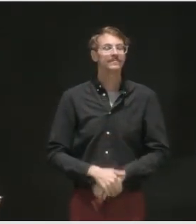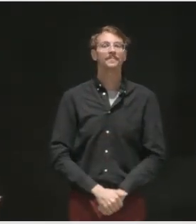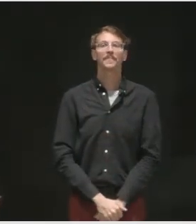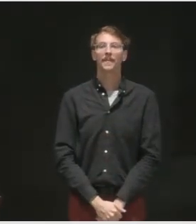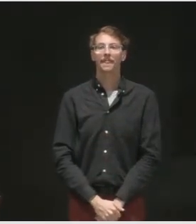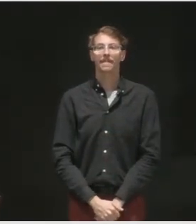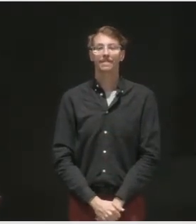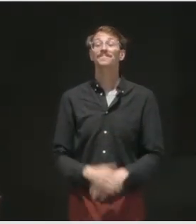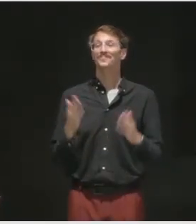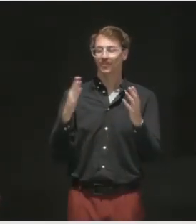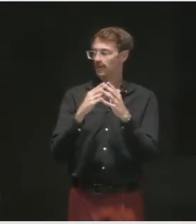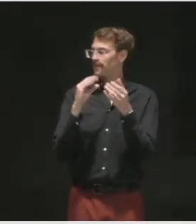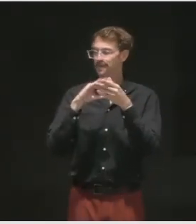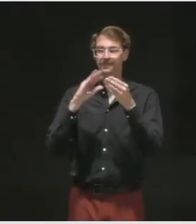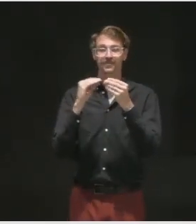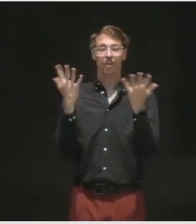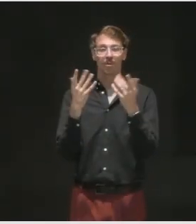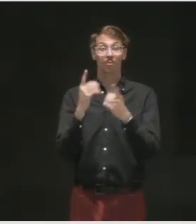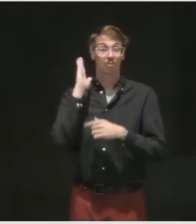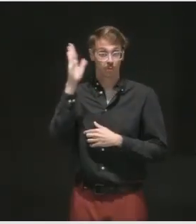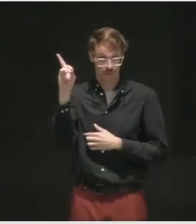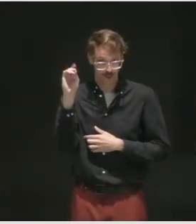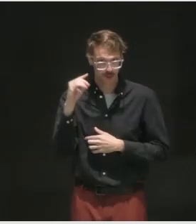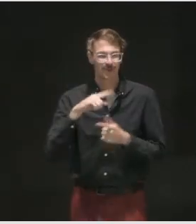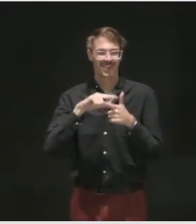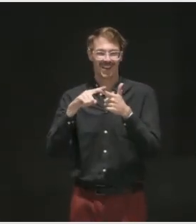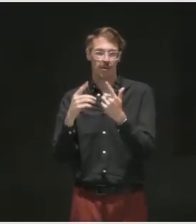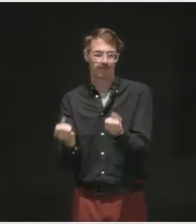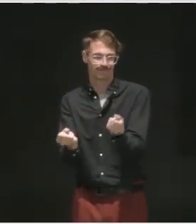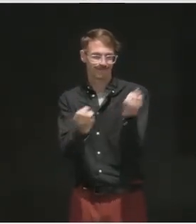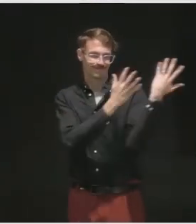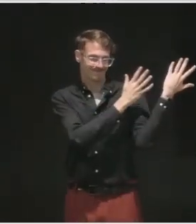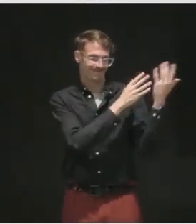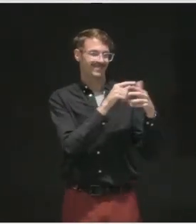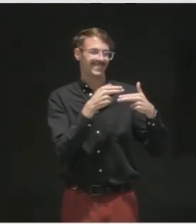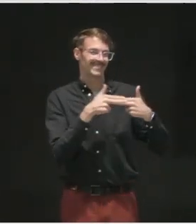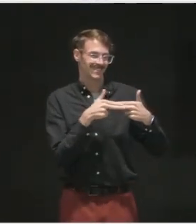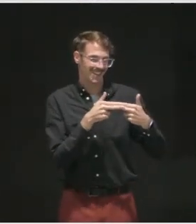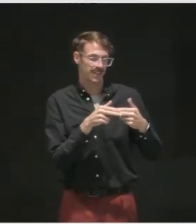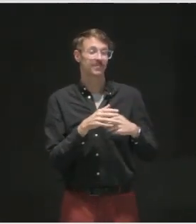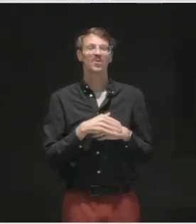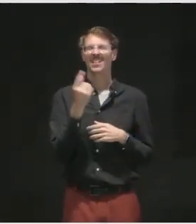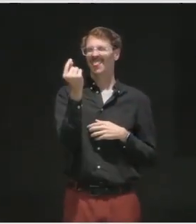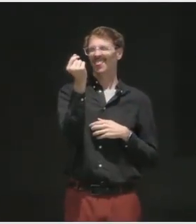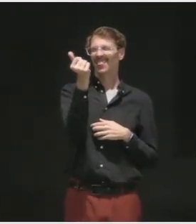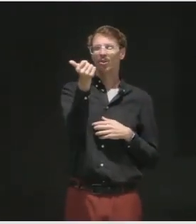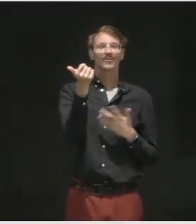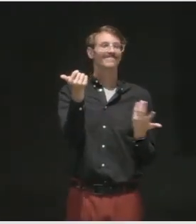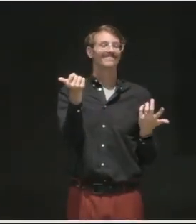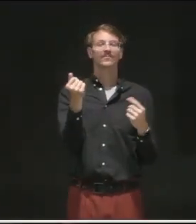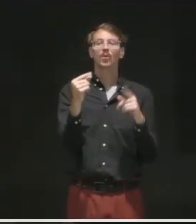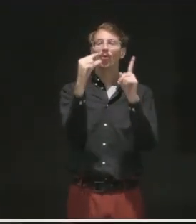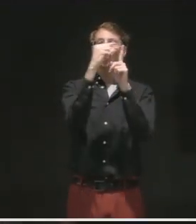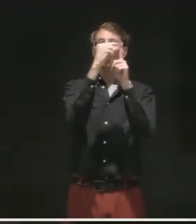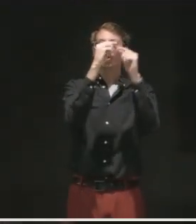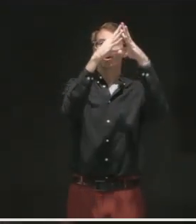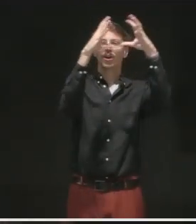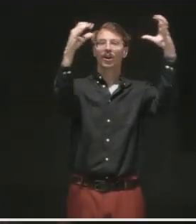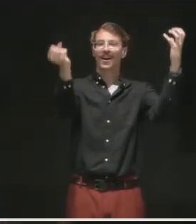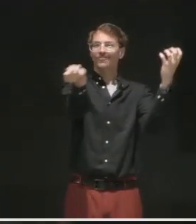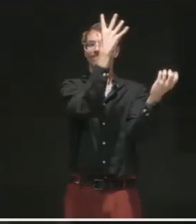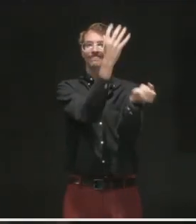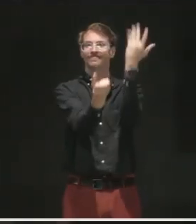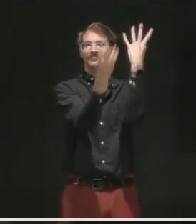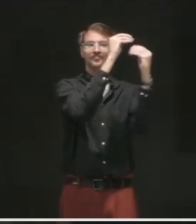Okay, so I'll tell you what we are going to do, and I can put up the slide, is we're going to do a little bit of a word cloud exercise, just to get